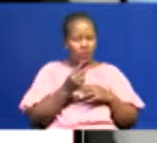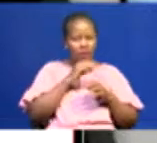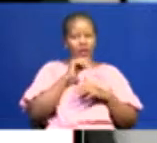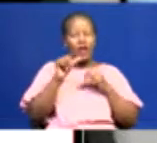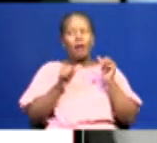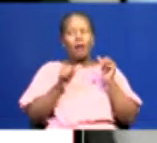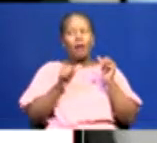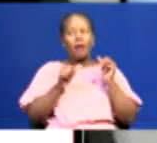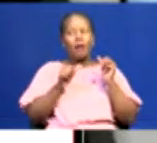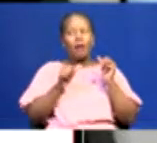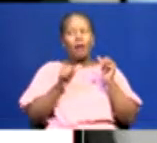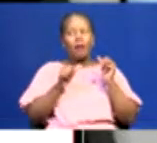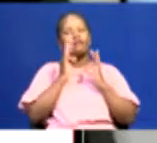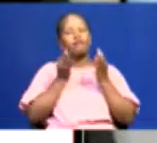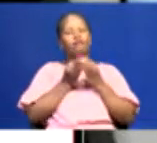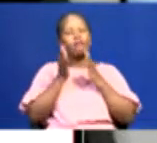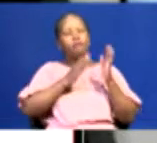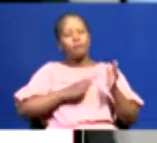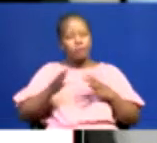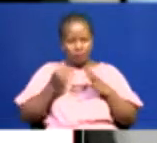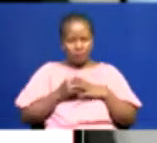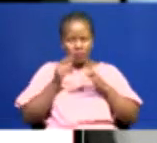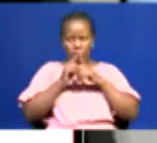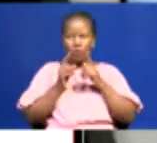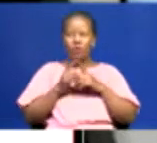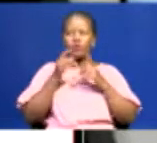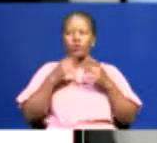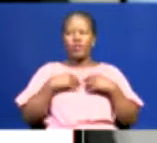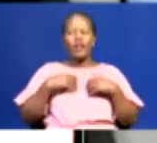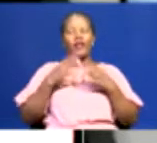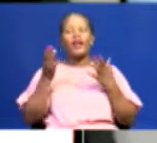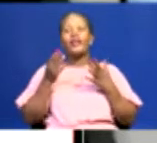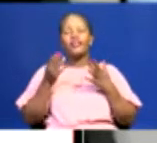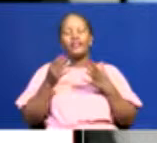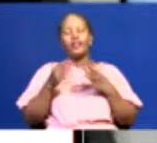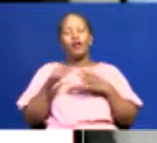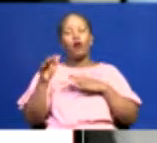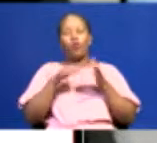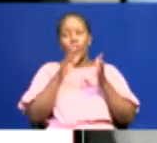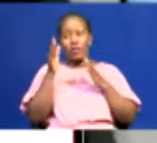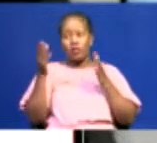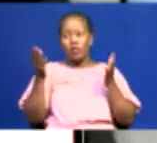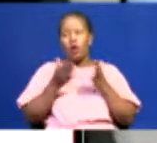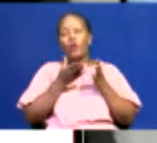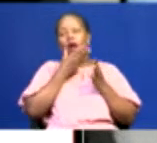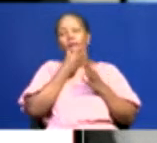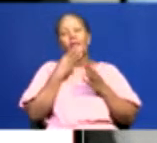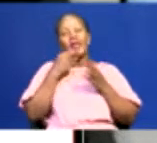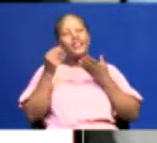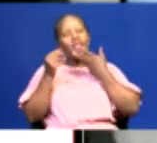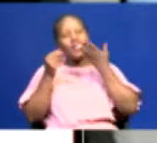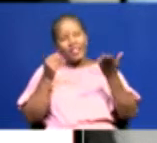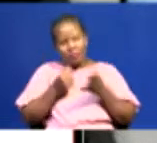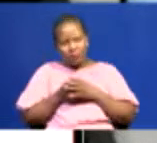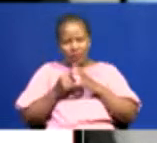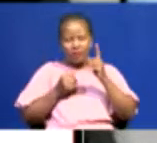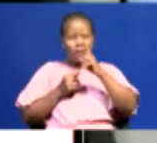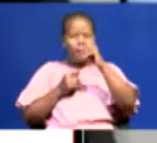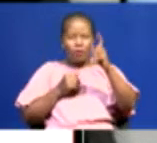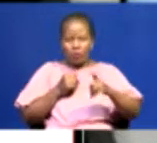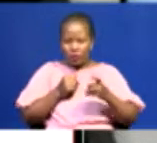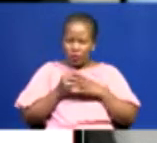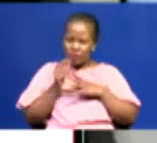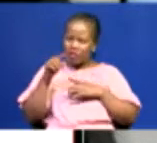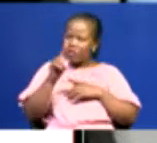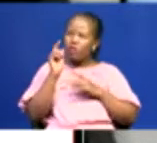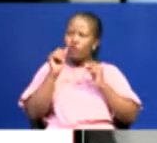for men. And there was a curious and peculiar way in which the men actually responded to this. And the question was, would you